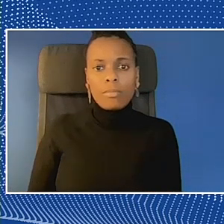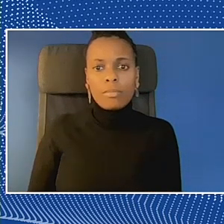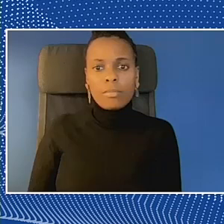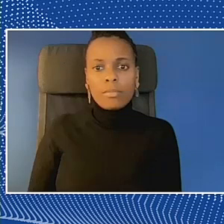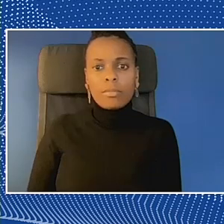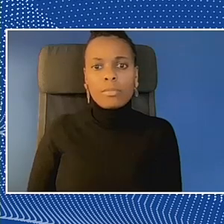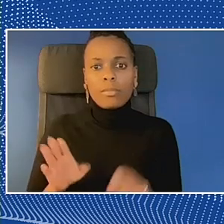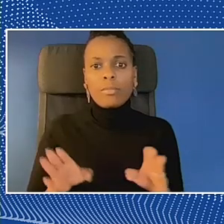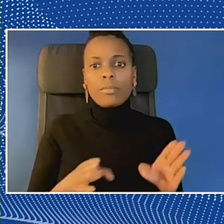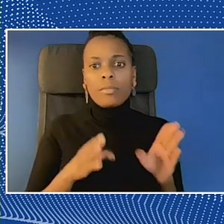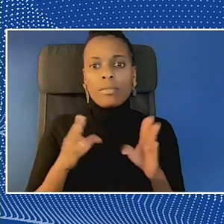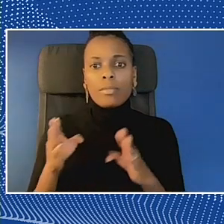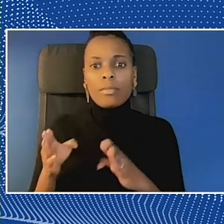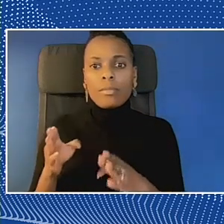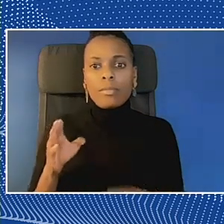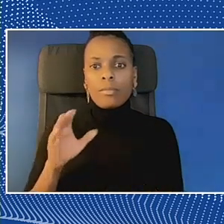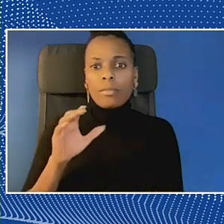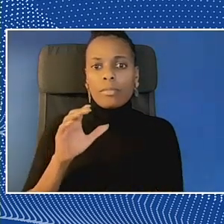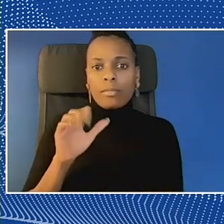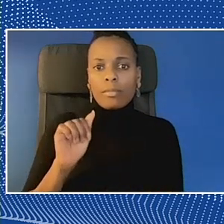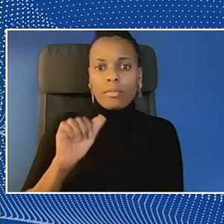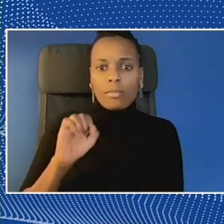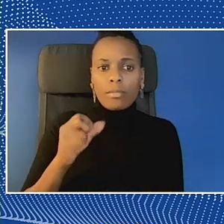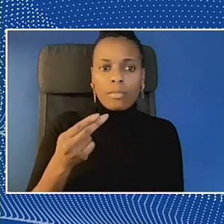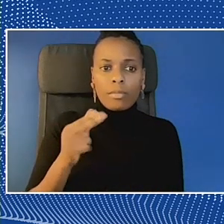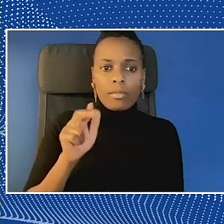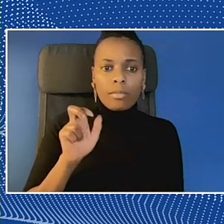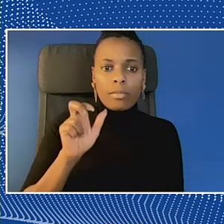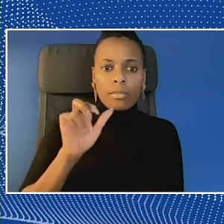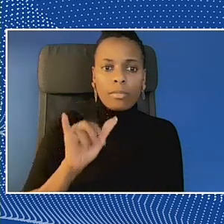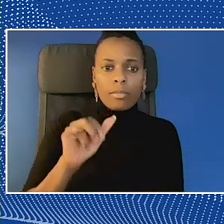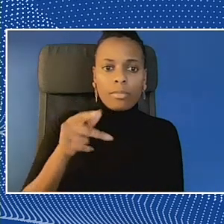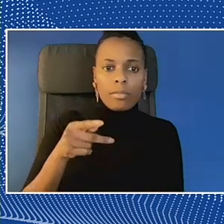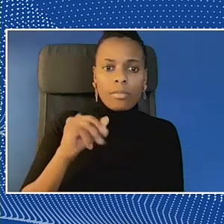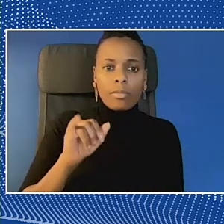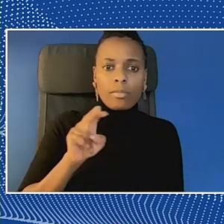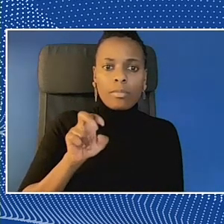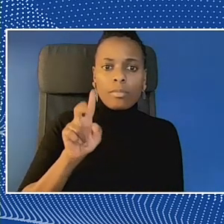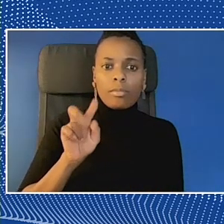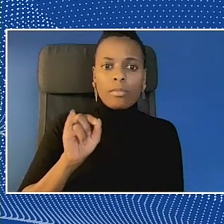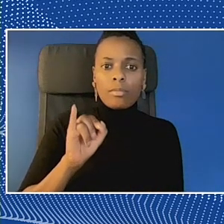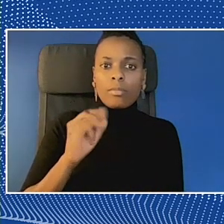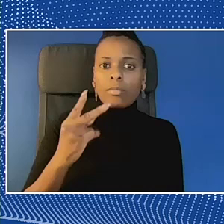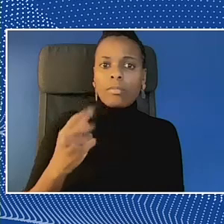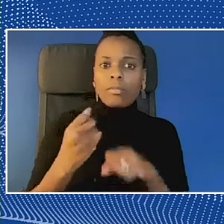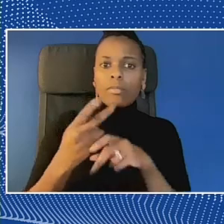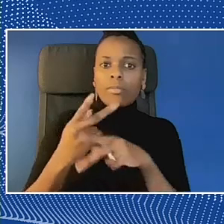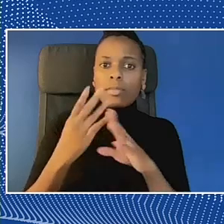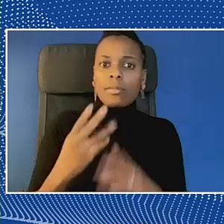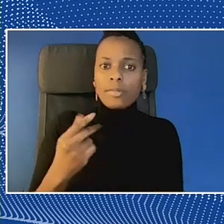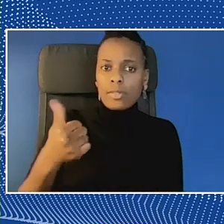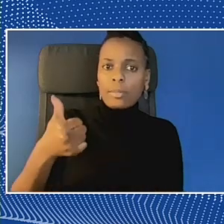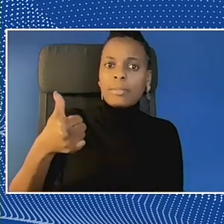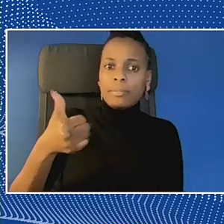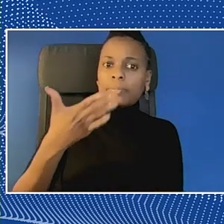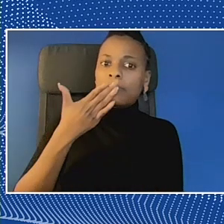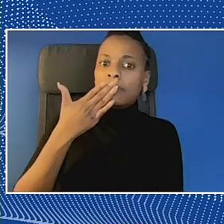Let's see. Ashley Pizzuti, 2-year borrowers. Thumbs up. Thank you very much.